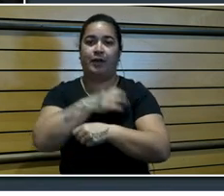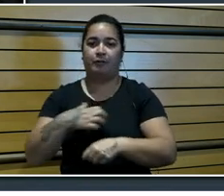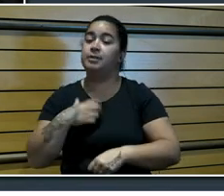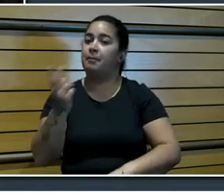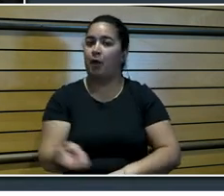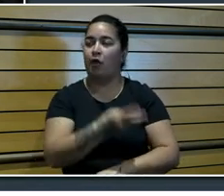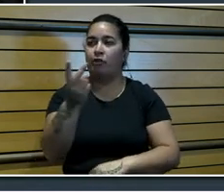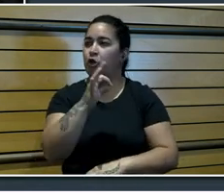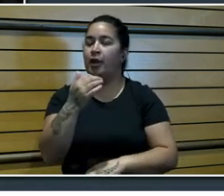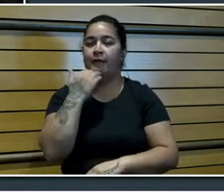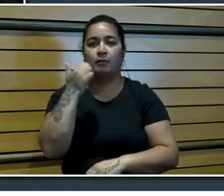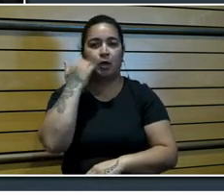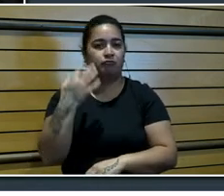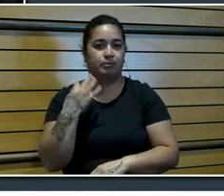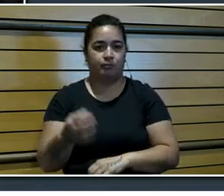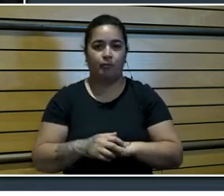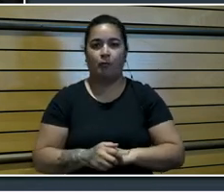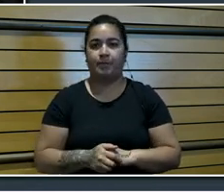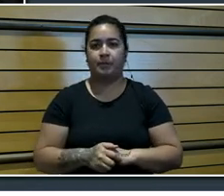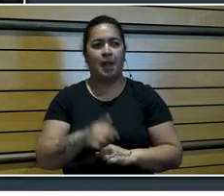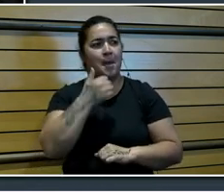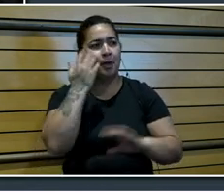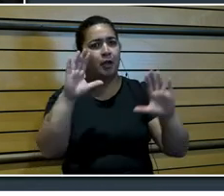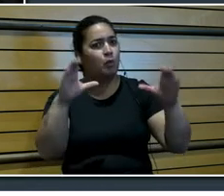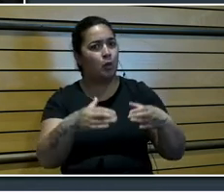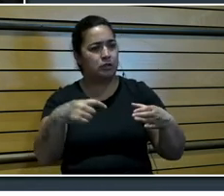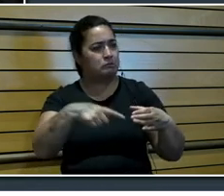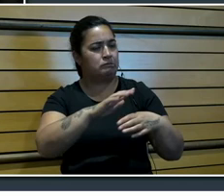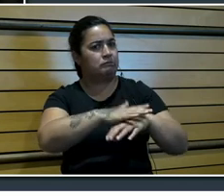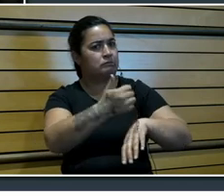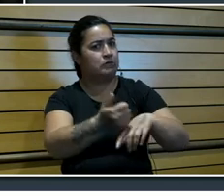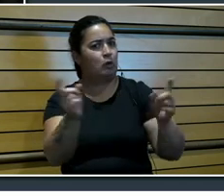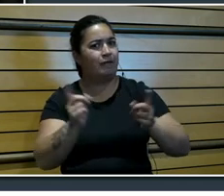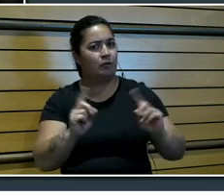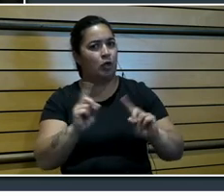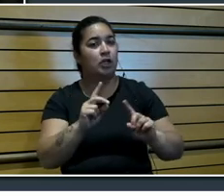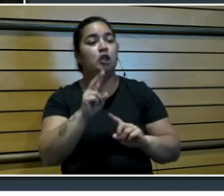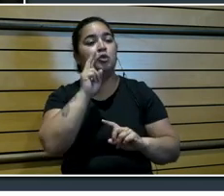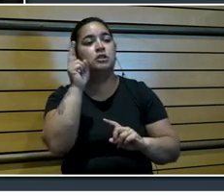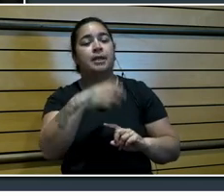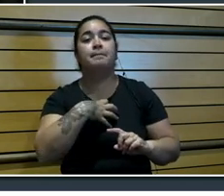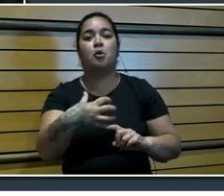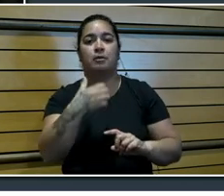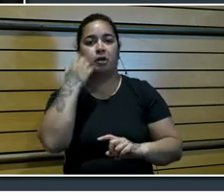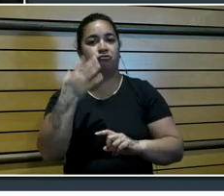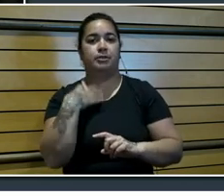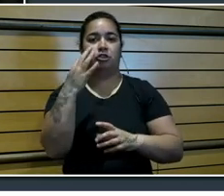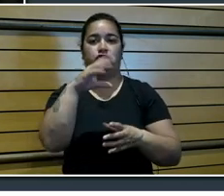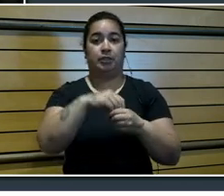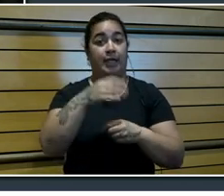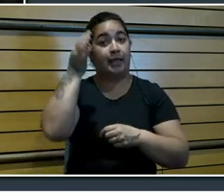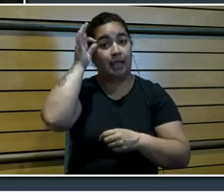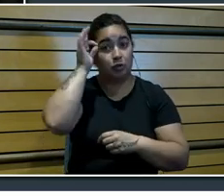Thus, democratic mechanisms such as Māori wards are designed to see increased Māori representation on our councils. Much